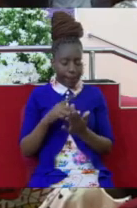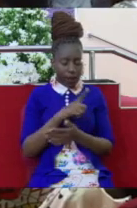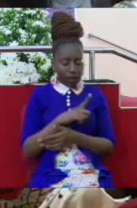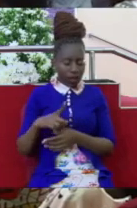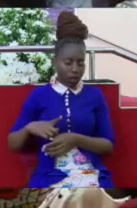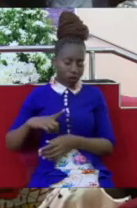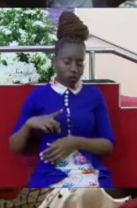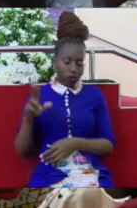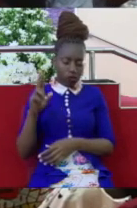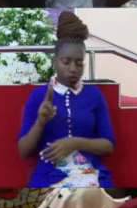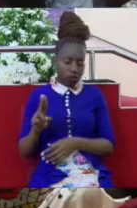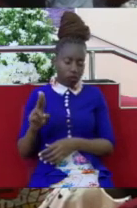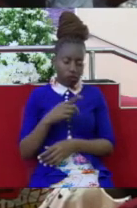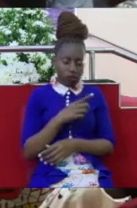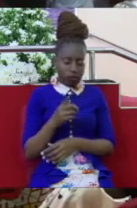5, 4, 3.